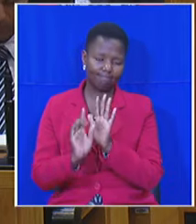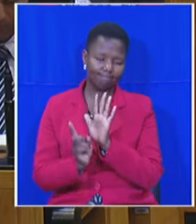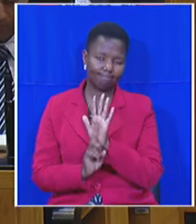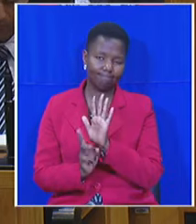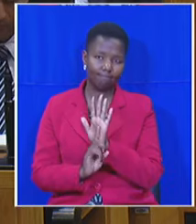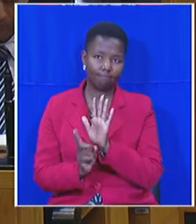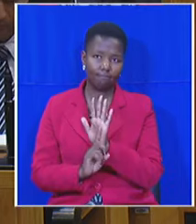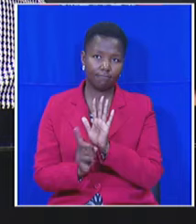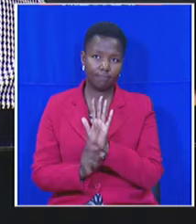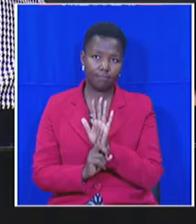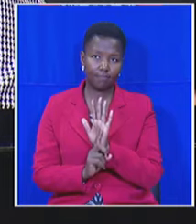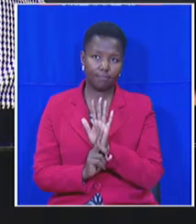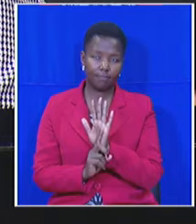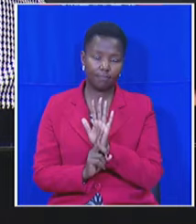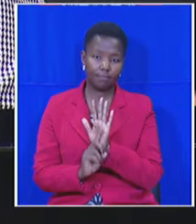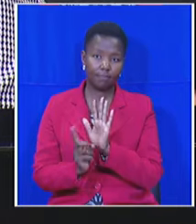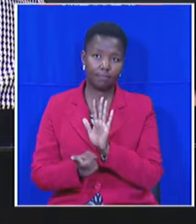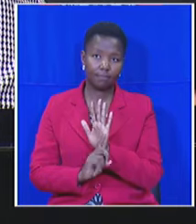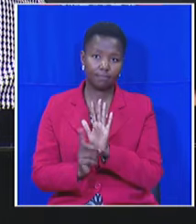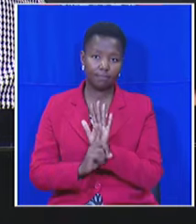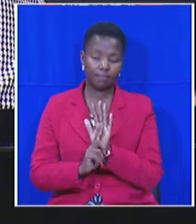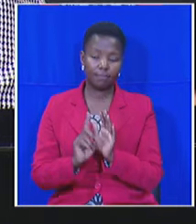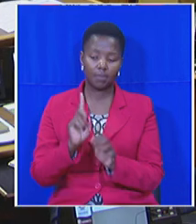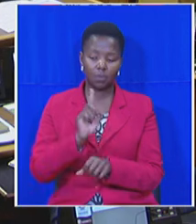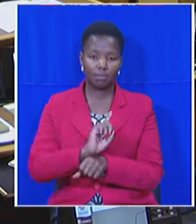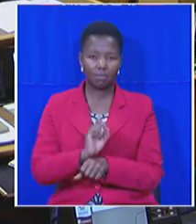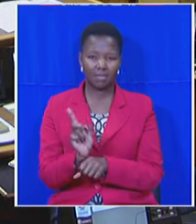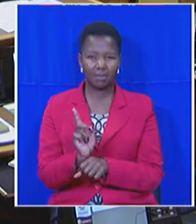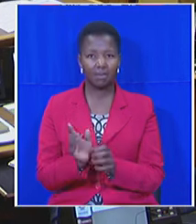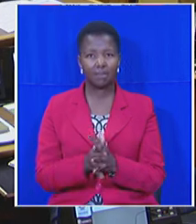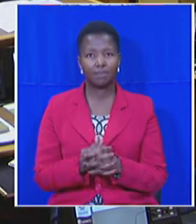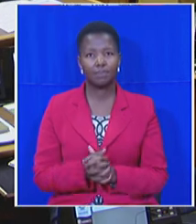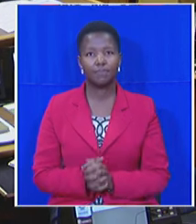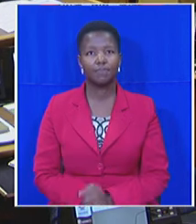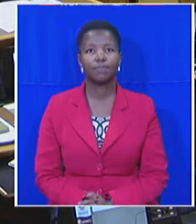been called for. The bells will be rung for 1 minute.